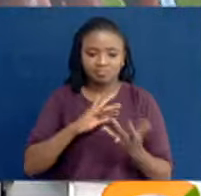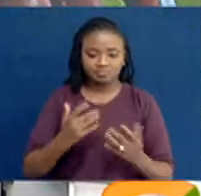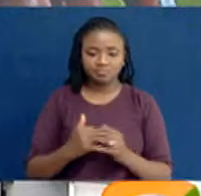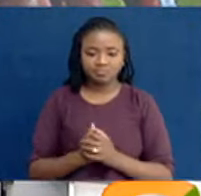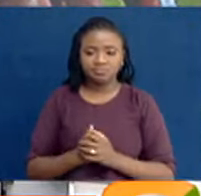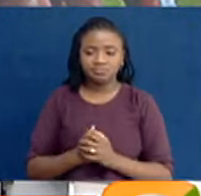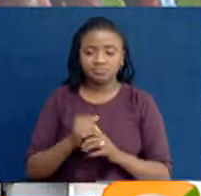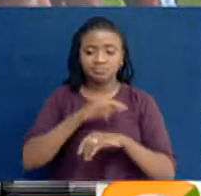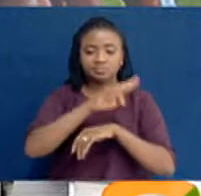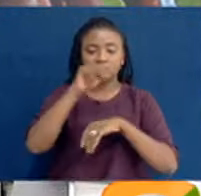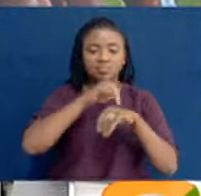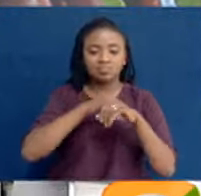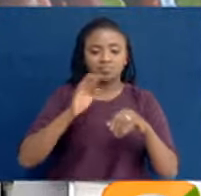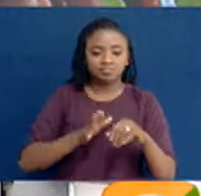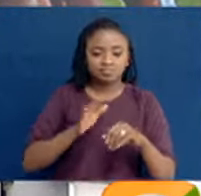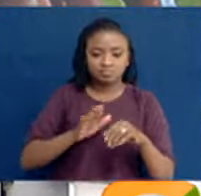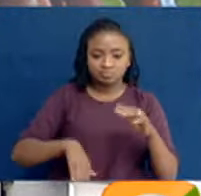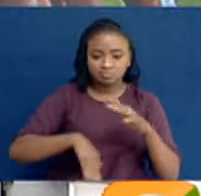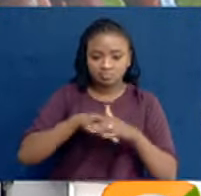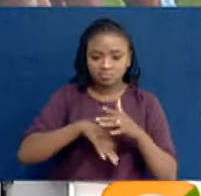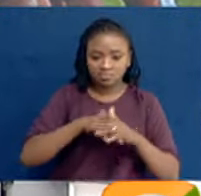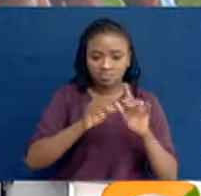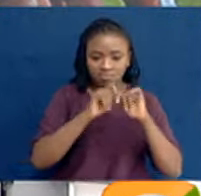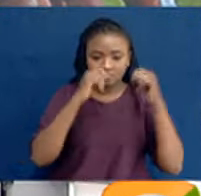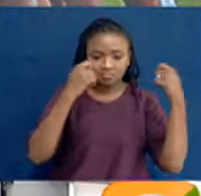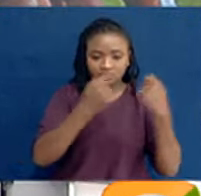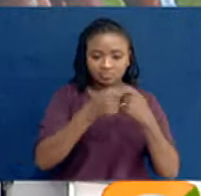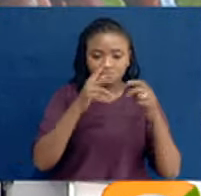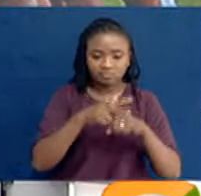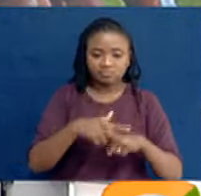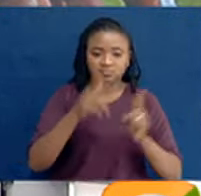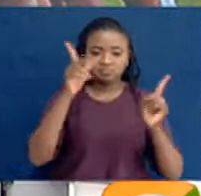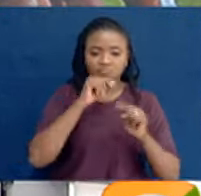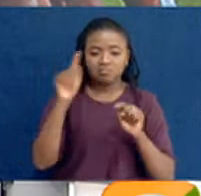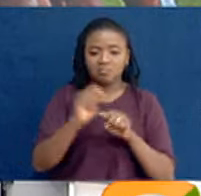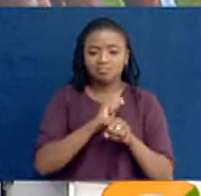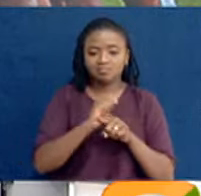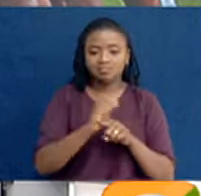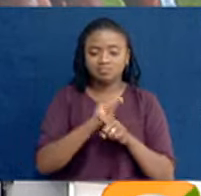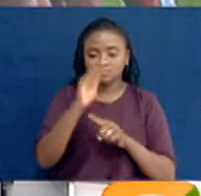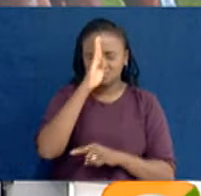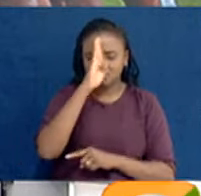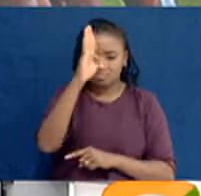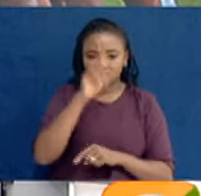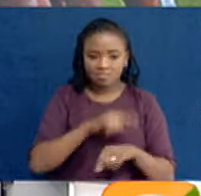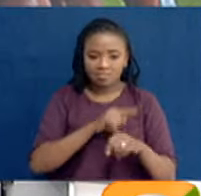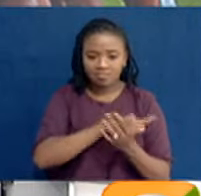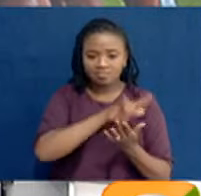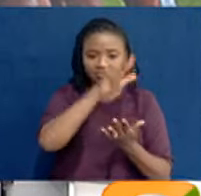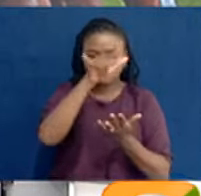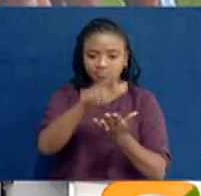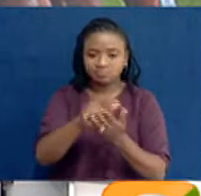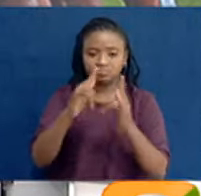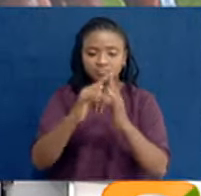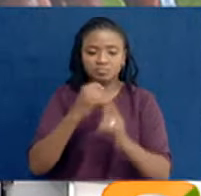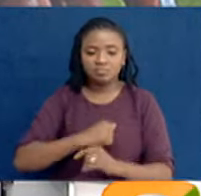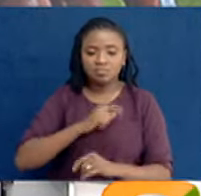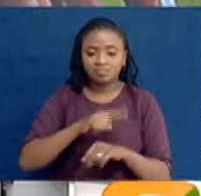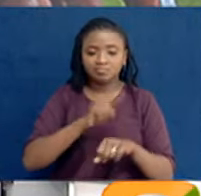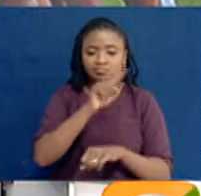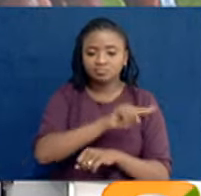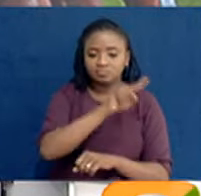The national women football team, the Harambee Starlets, kicked off their training on Sunday, the day they reported to camp to prepare for the Women Africa Cup of